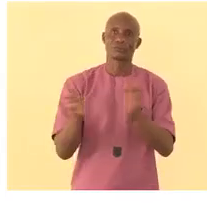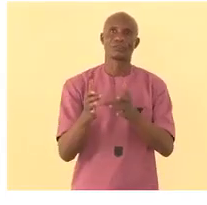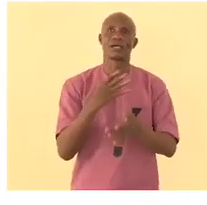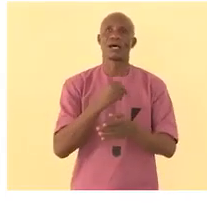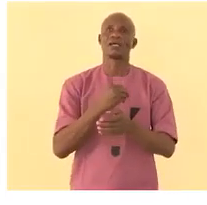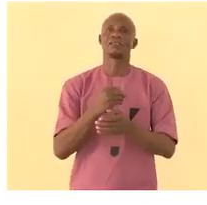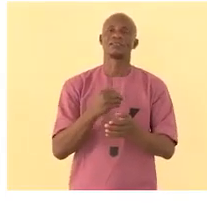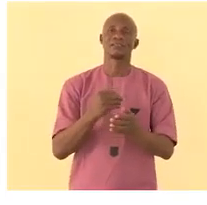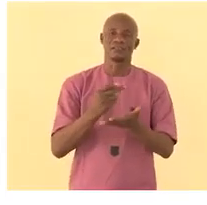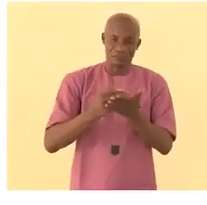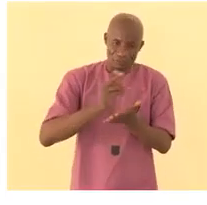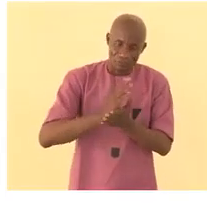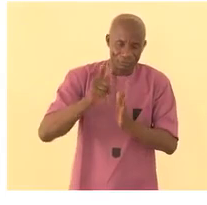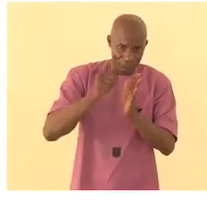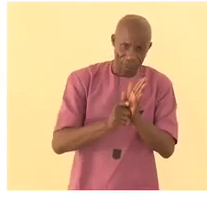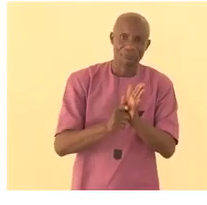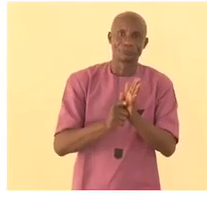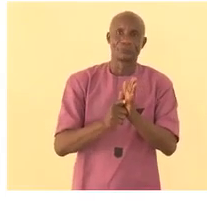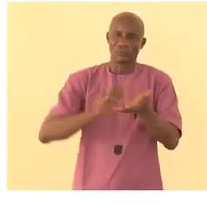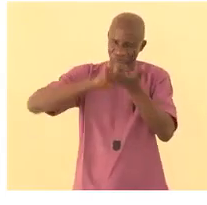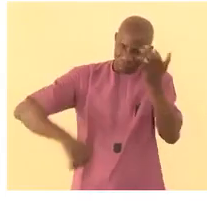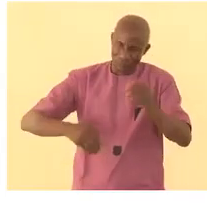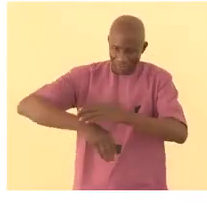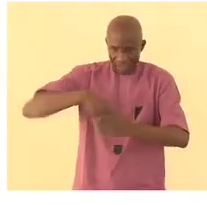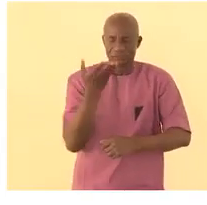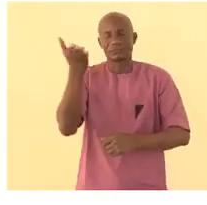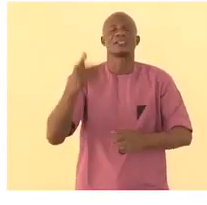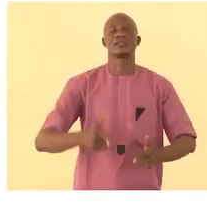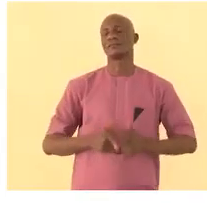holy law out of their lives.